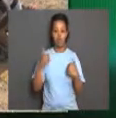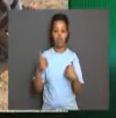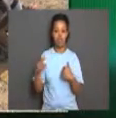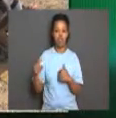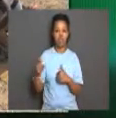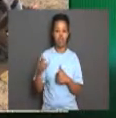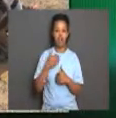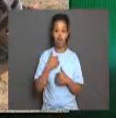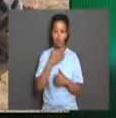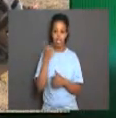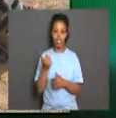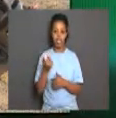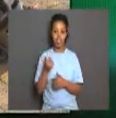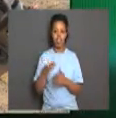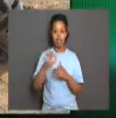the surface of the earth.